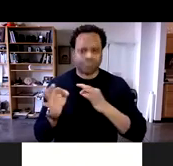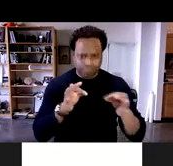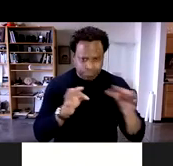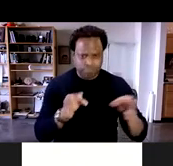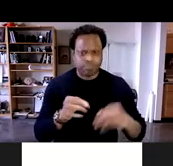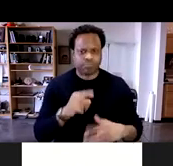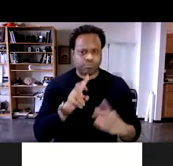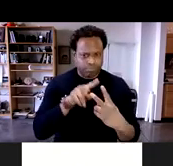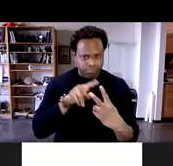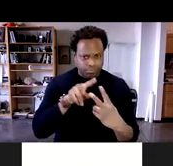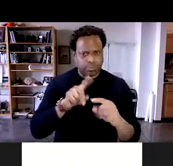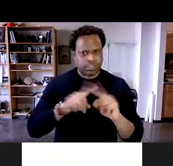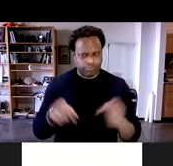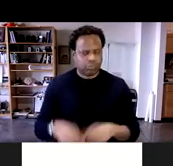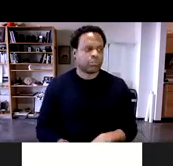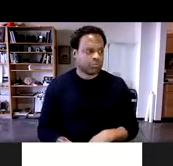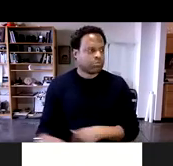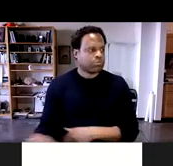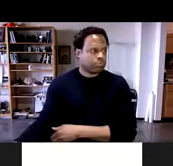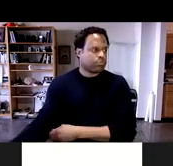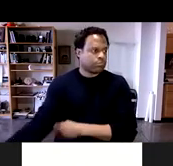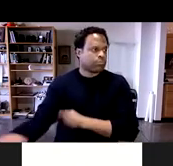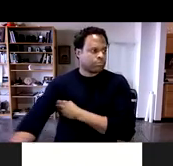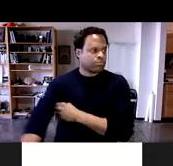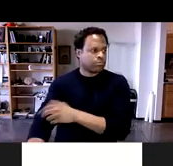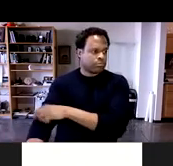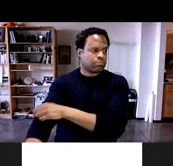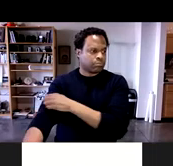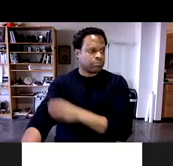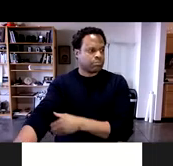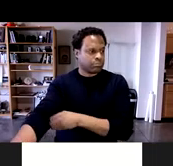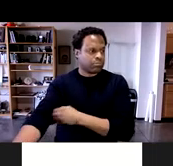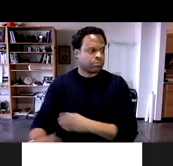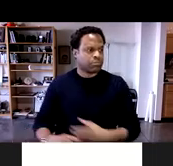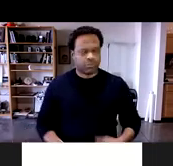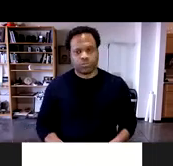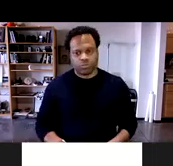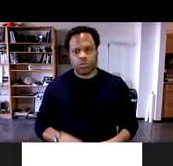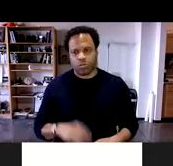but I want to clarify and explain the actual difference between the two.